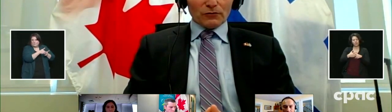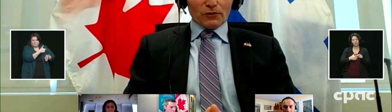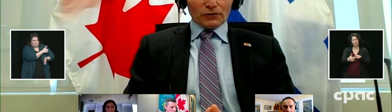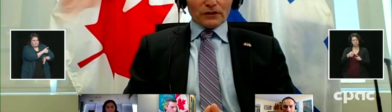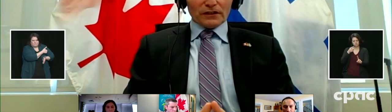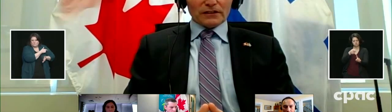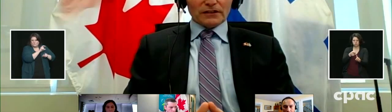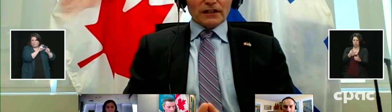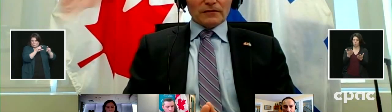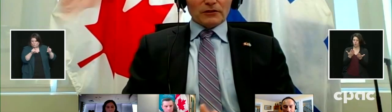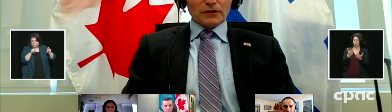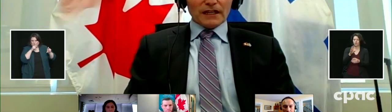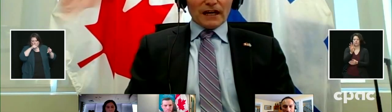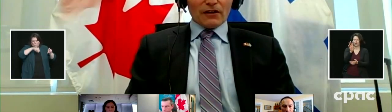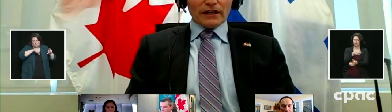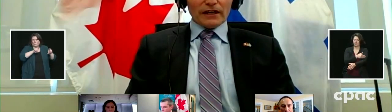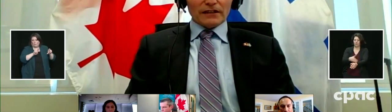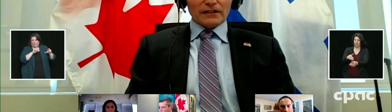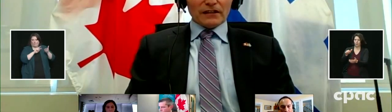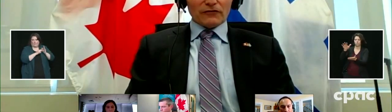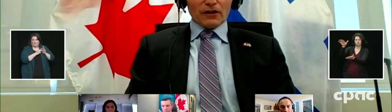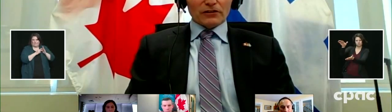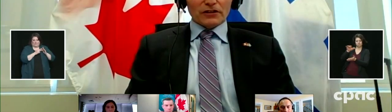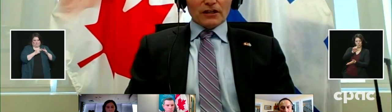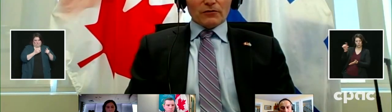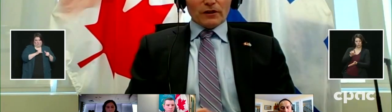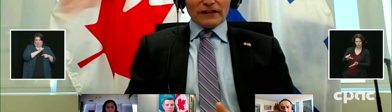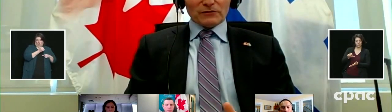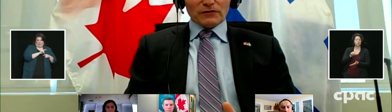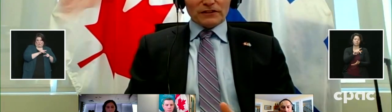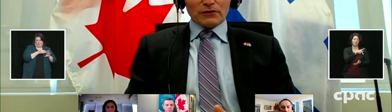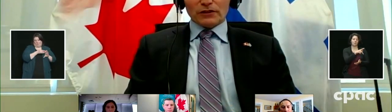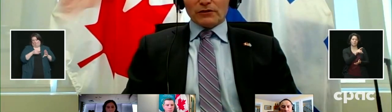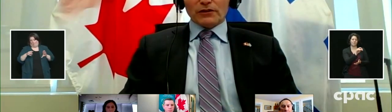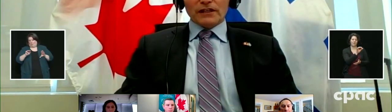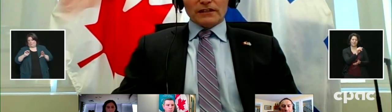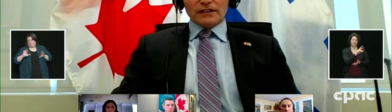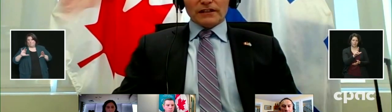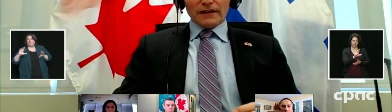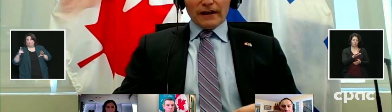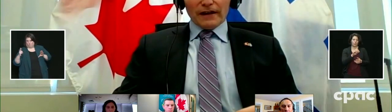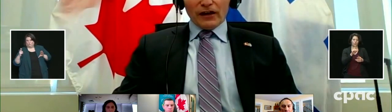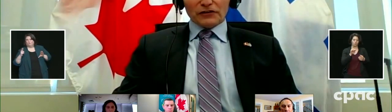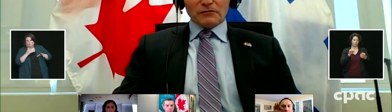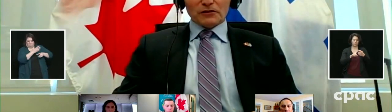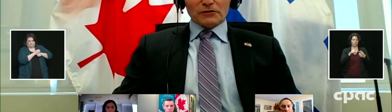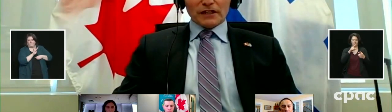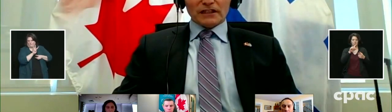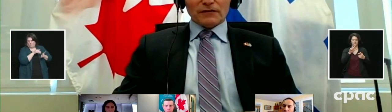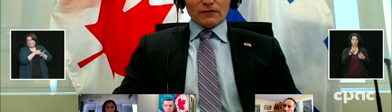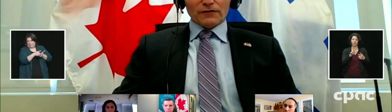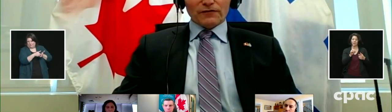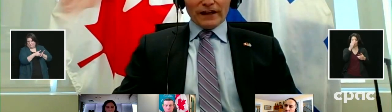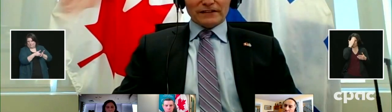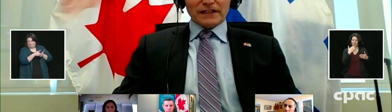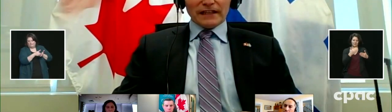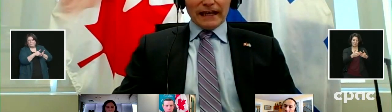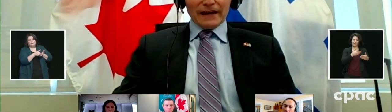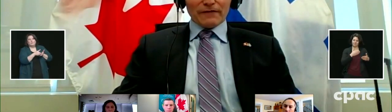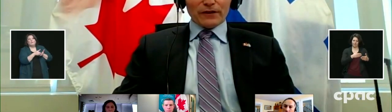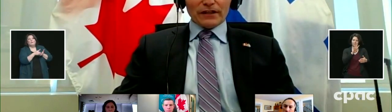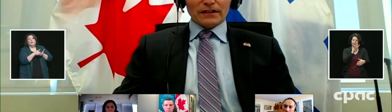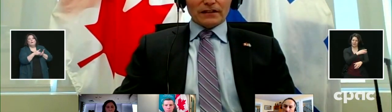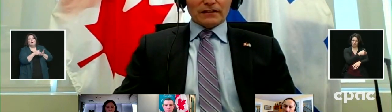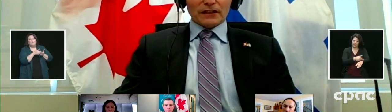the first quarter, that is between now and the end of March, with, as we've said earlier, the ultimate objective of